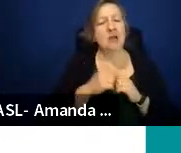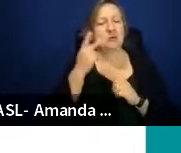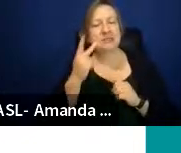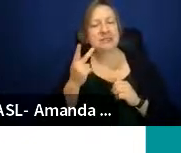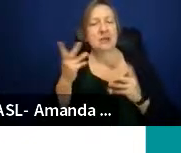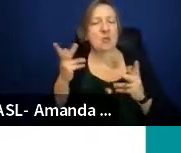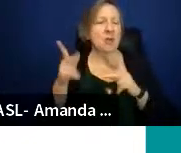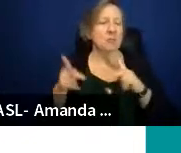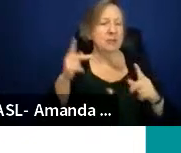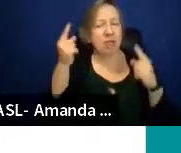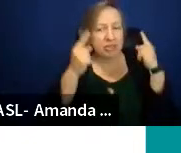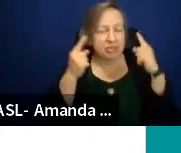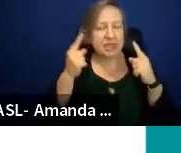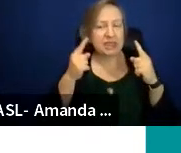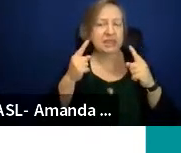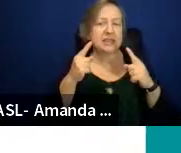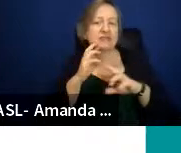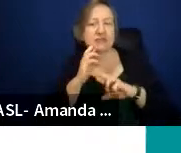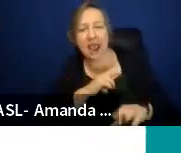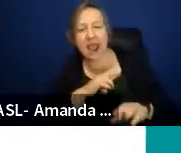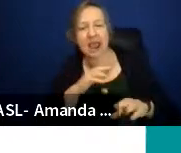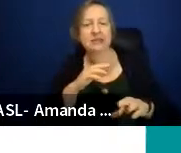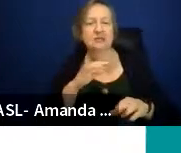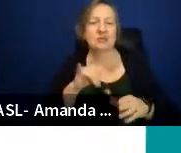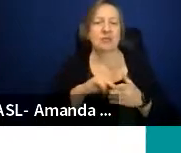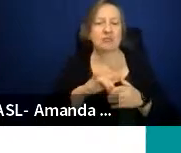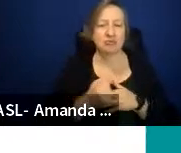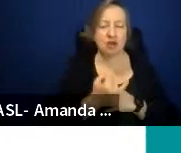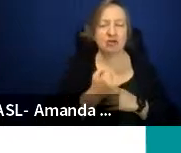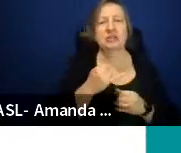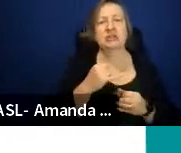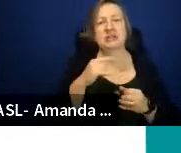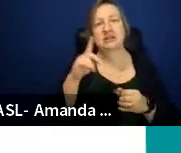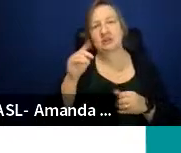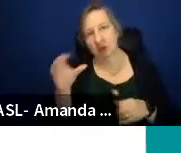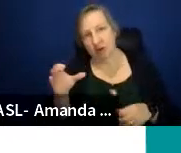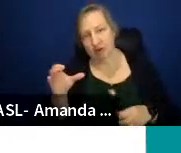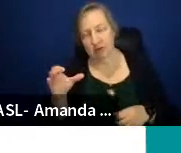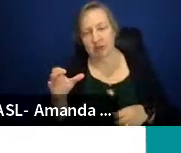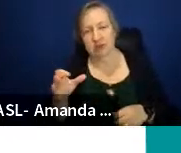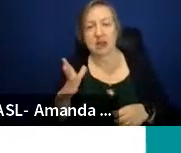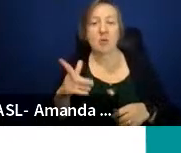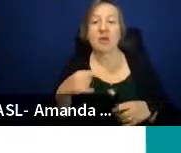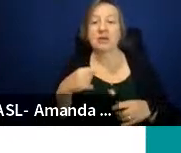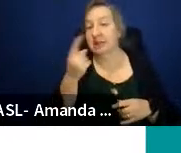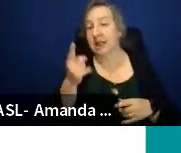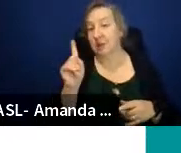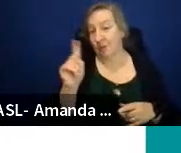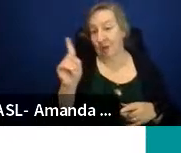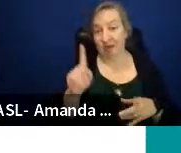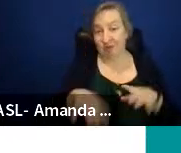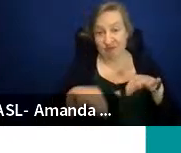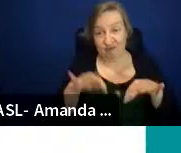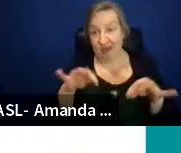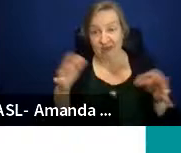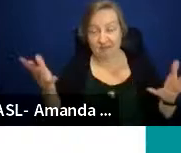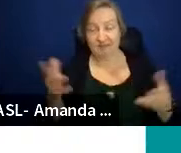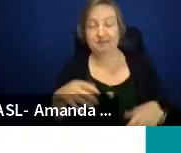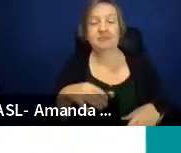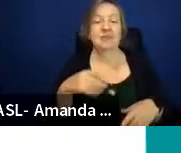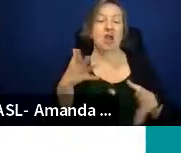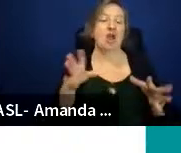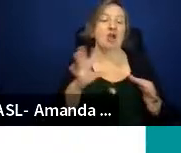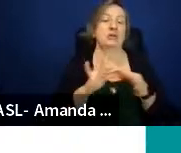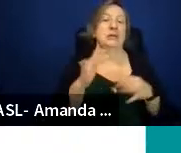to the project and the documents. So I want to steer you towards those. I already mentioned them, but if you